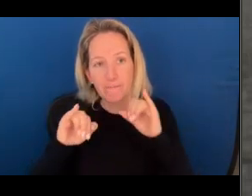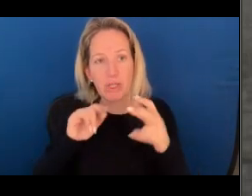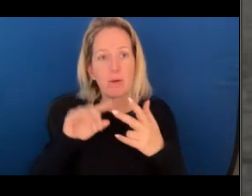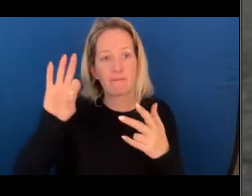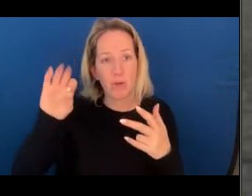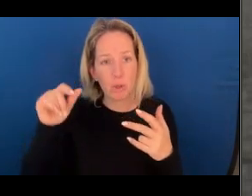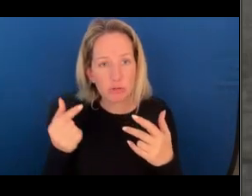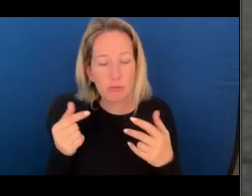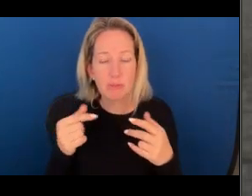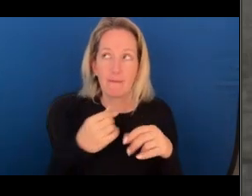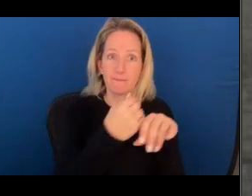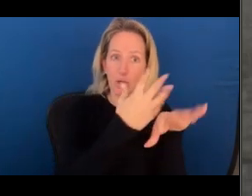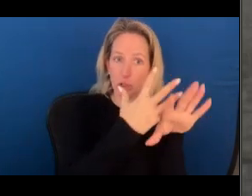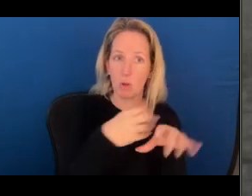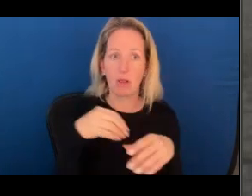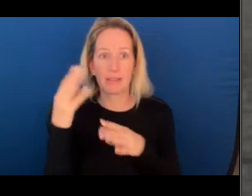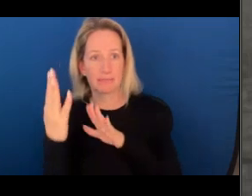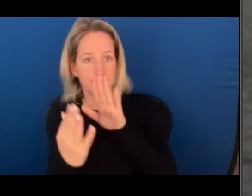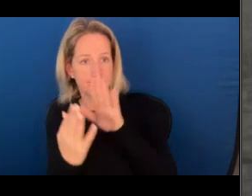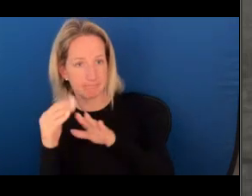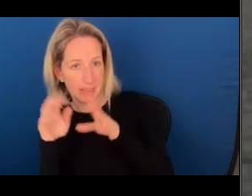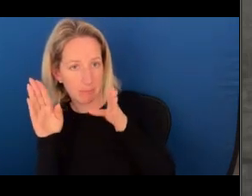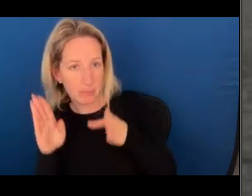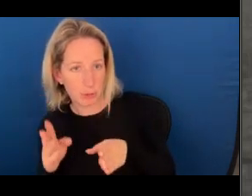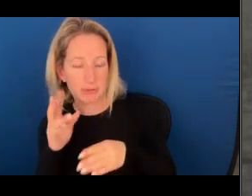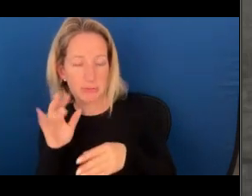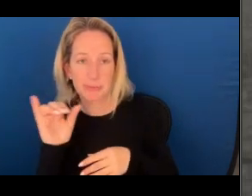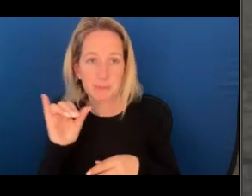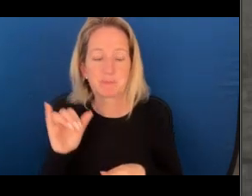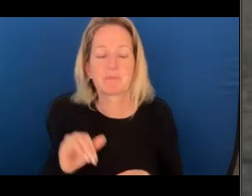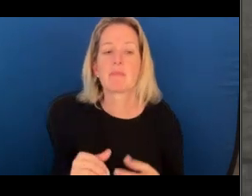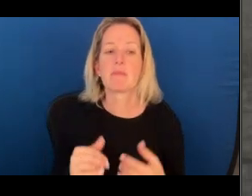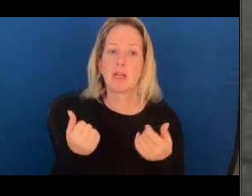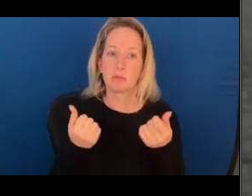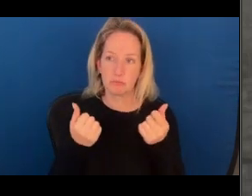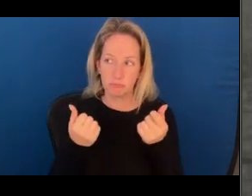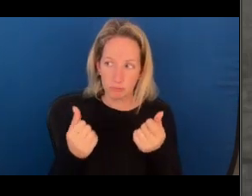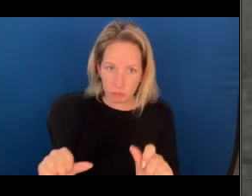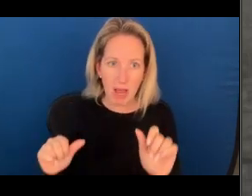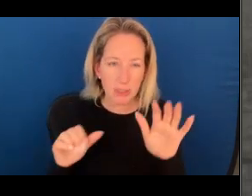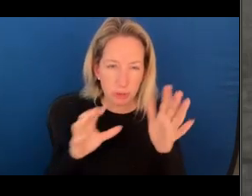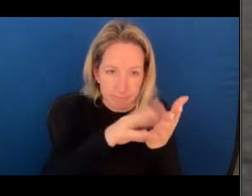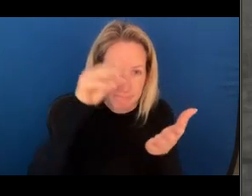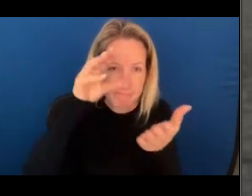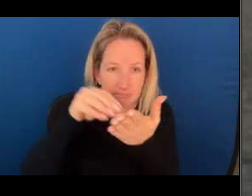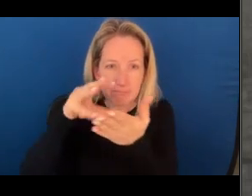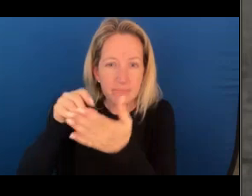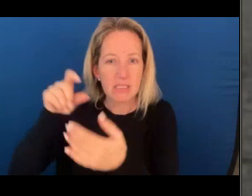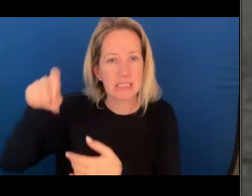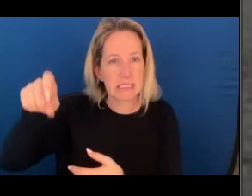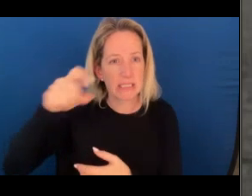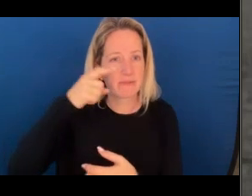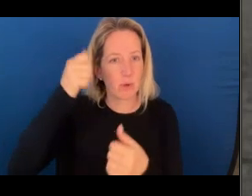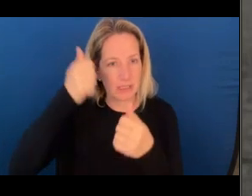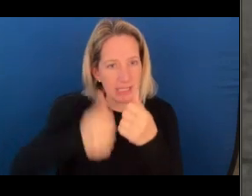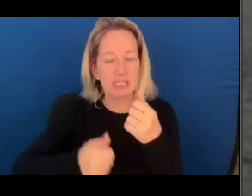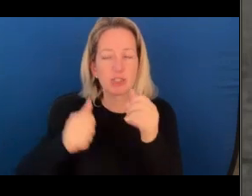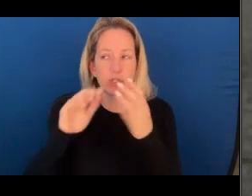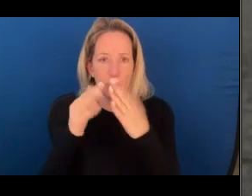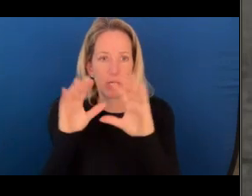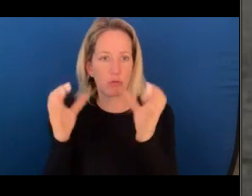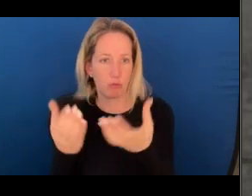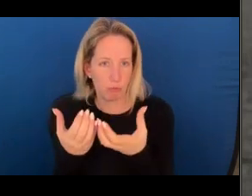both virtual and in person, in order to cater to the needs of each individual community group or the group organization